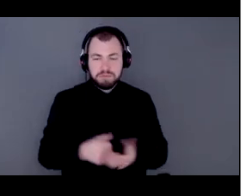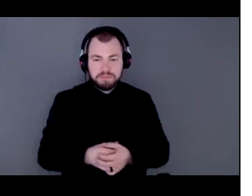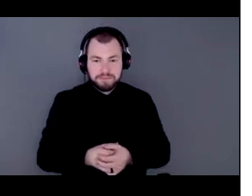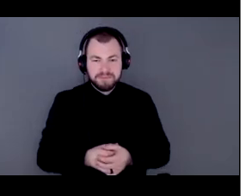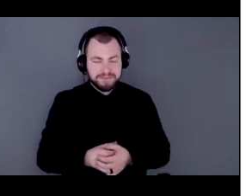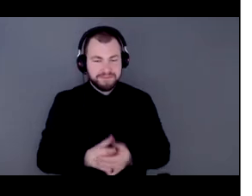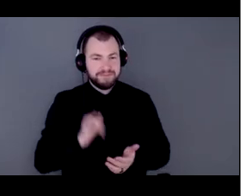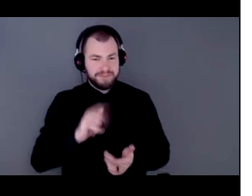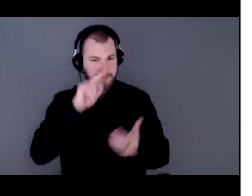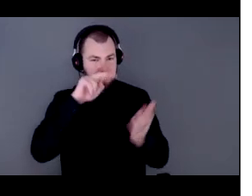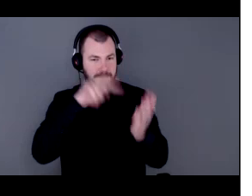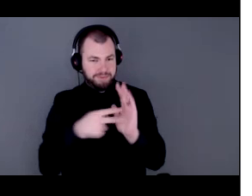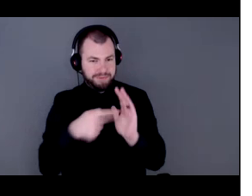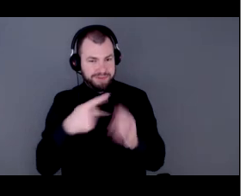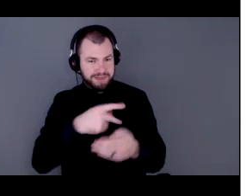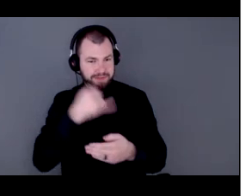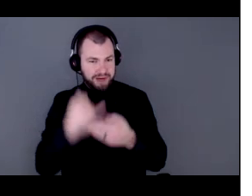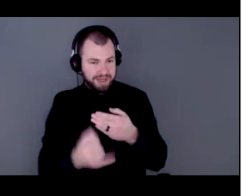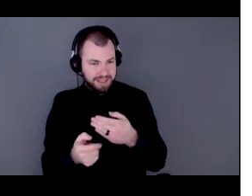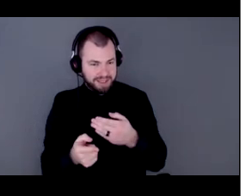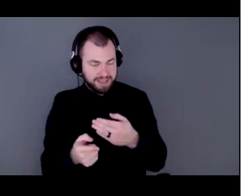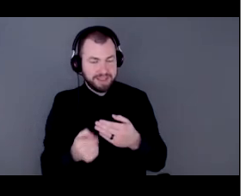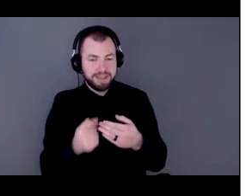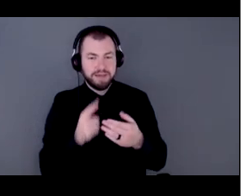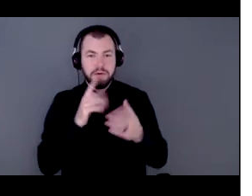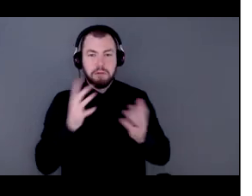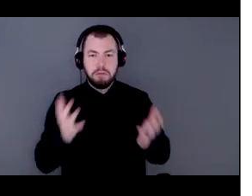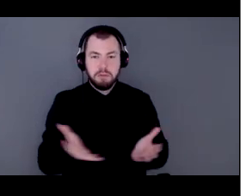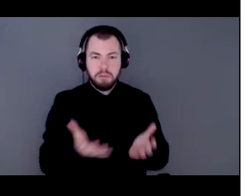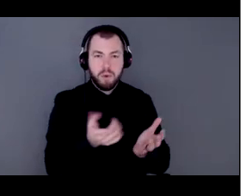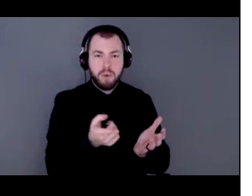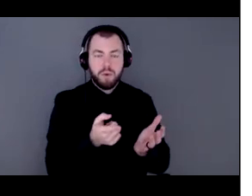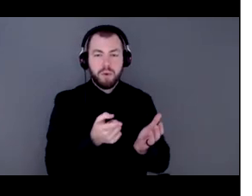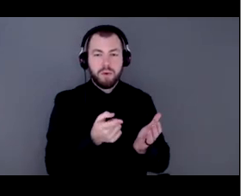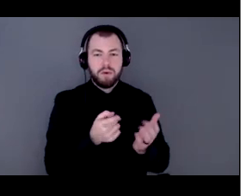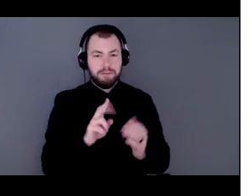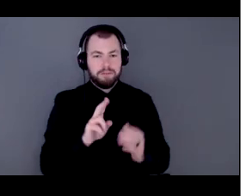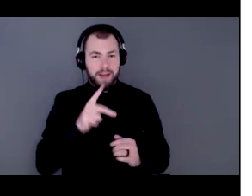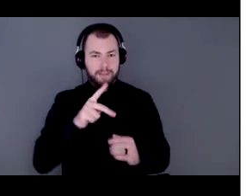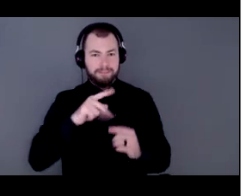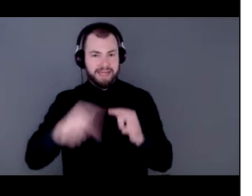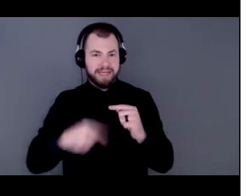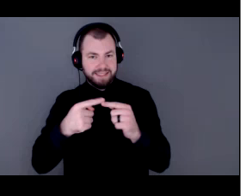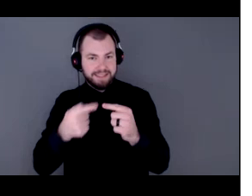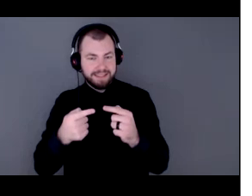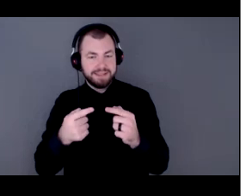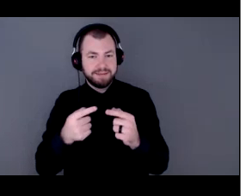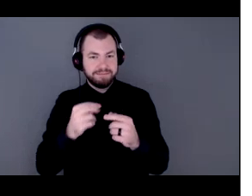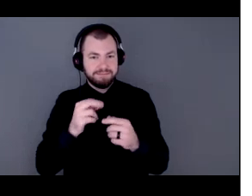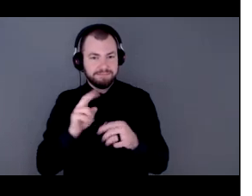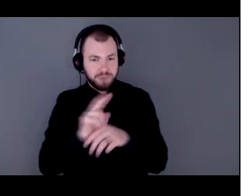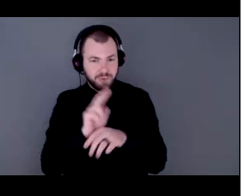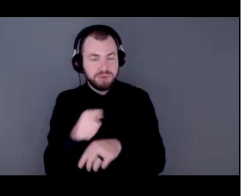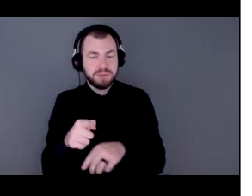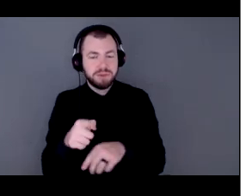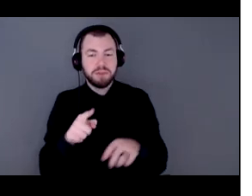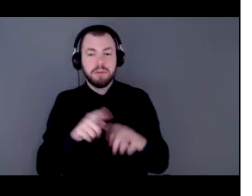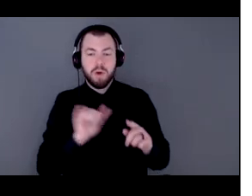this project, is really to promote not only the upcycling and use, but also